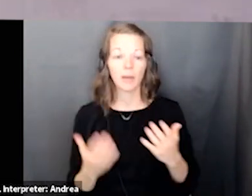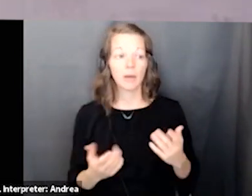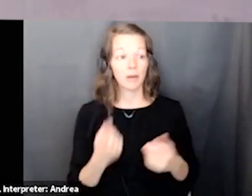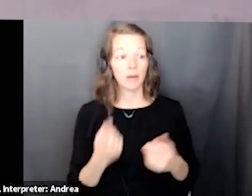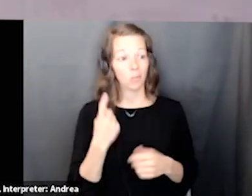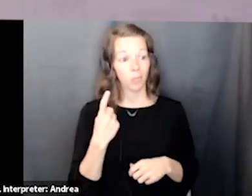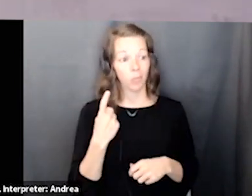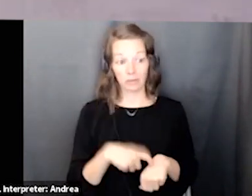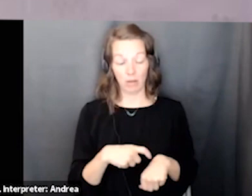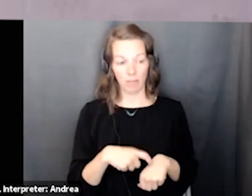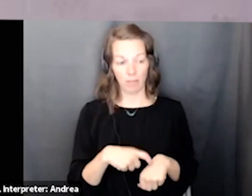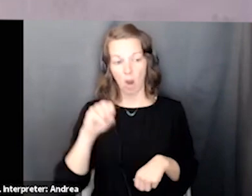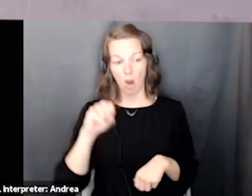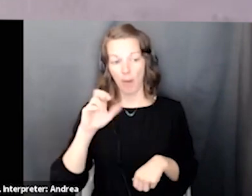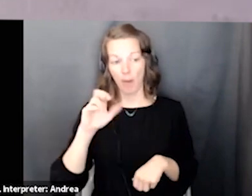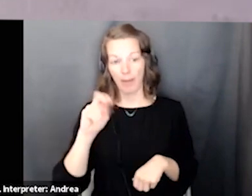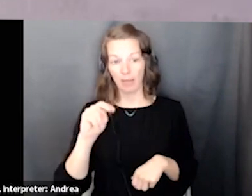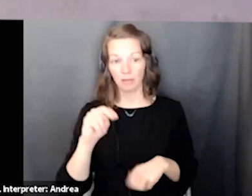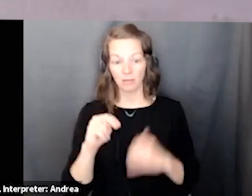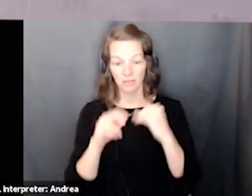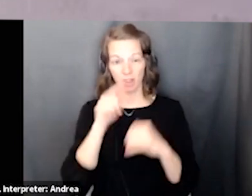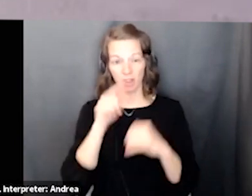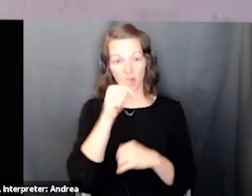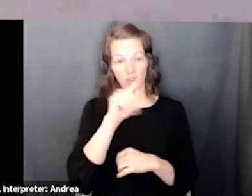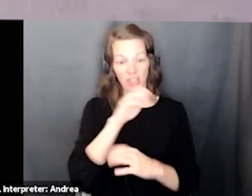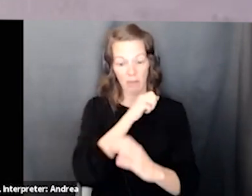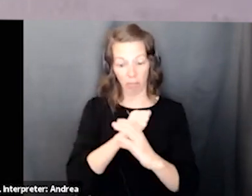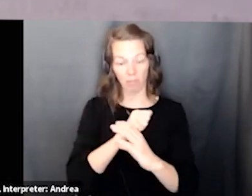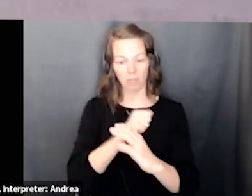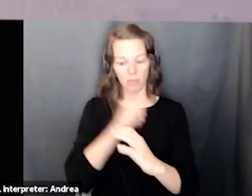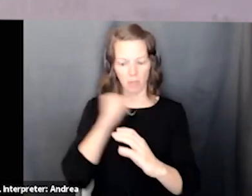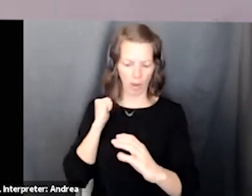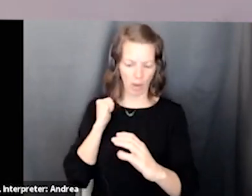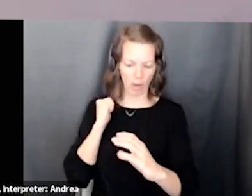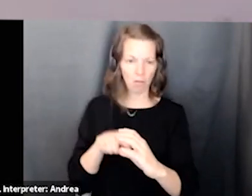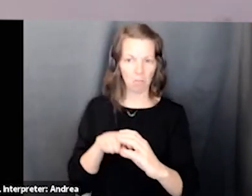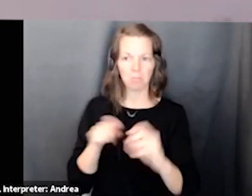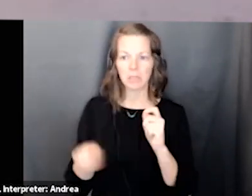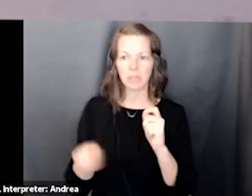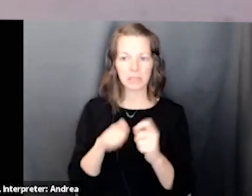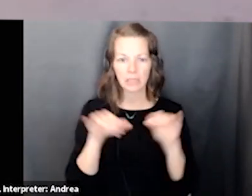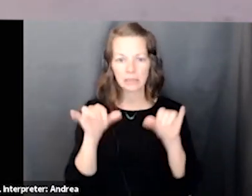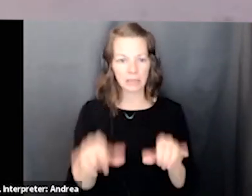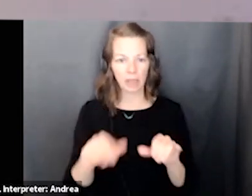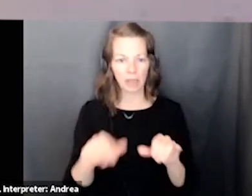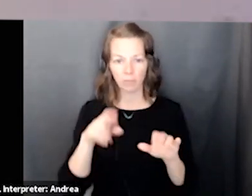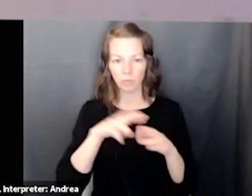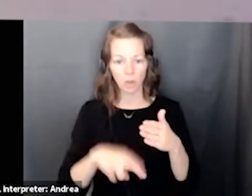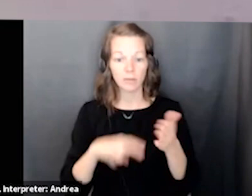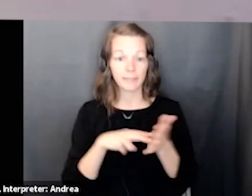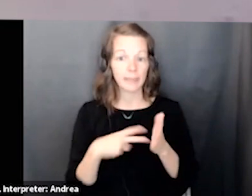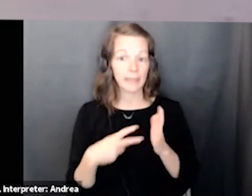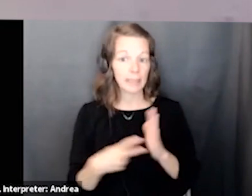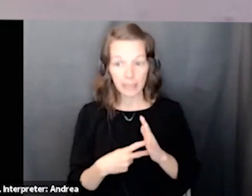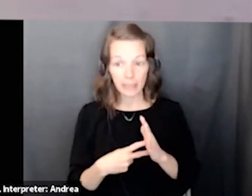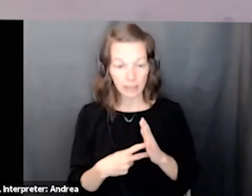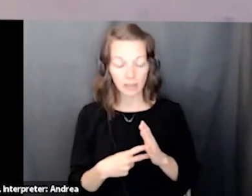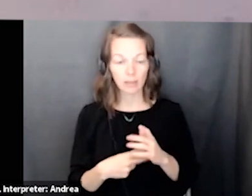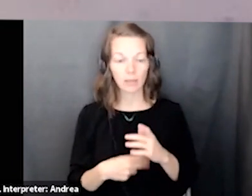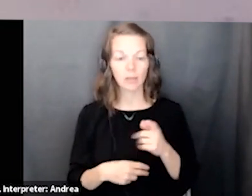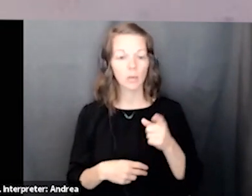Armin, you know, just took the gene gun away, and it turned out he got exactly the same results, meaning that when